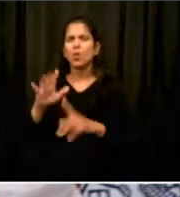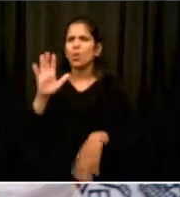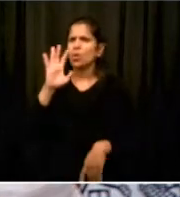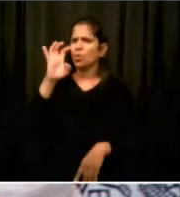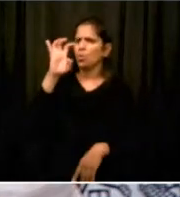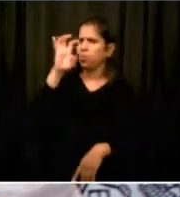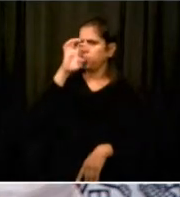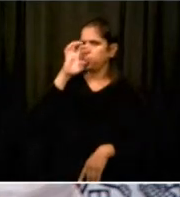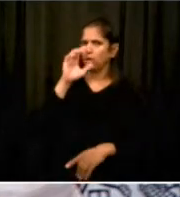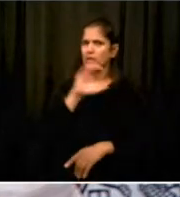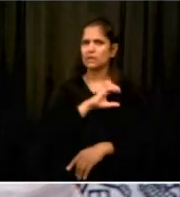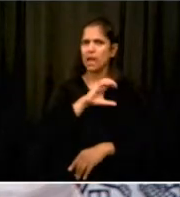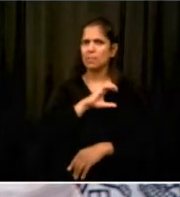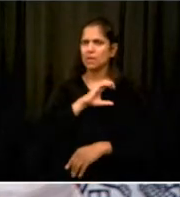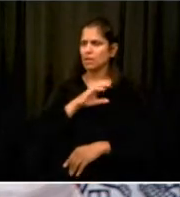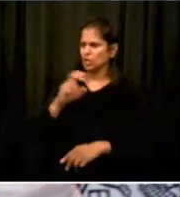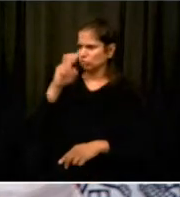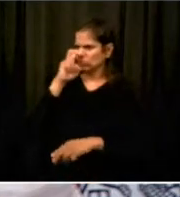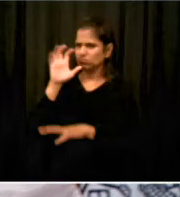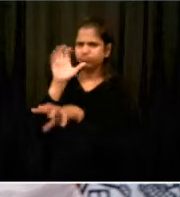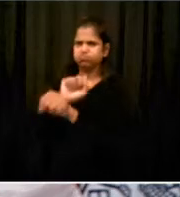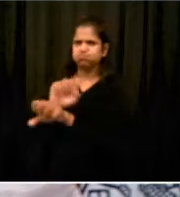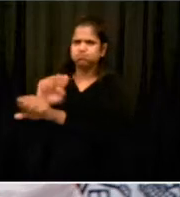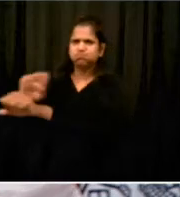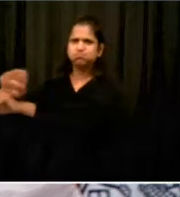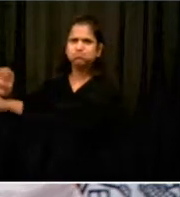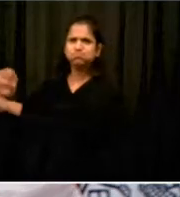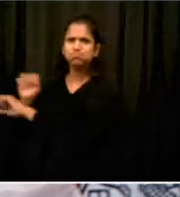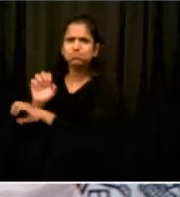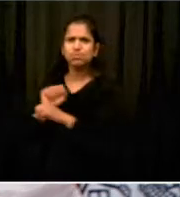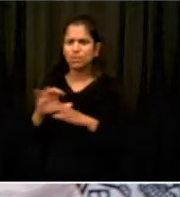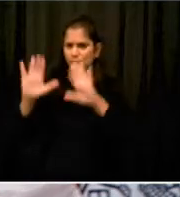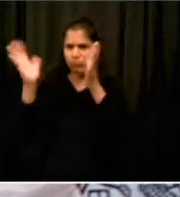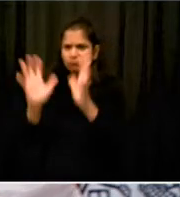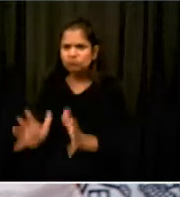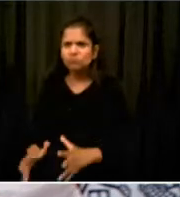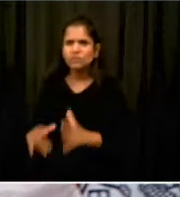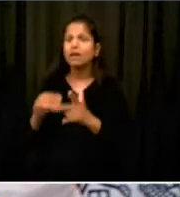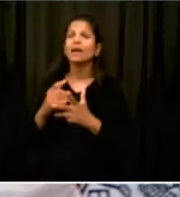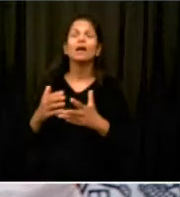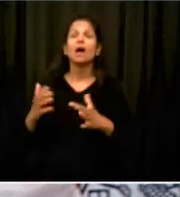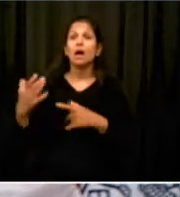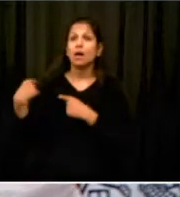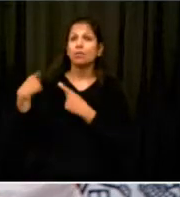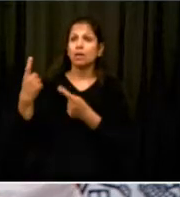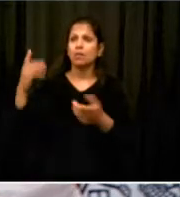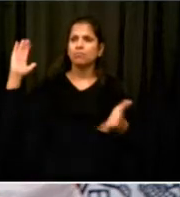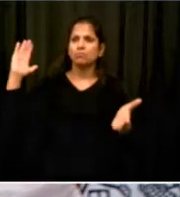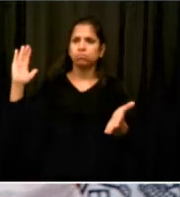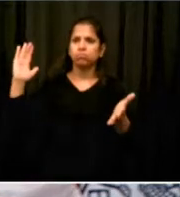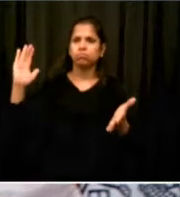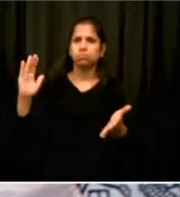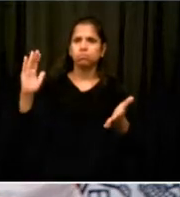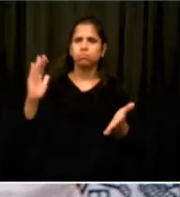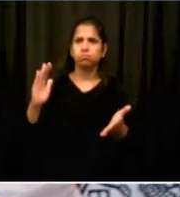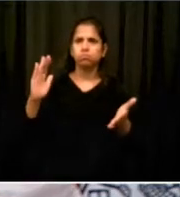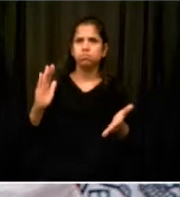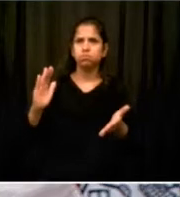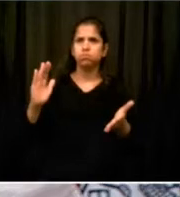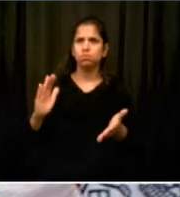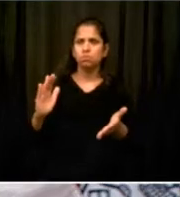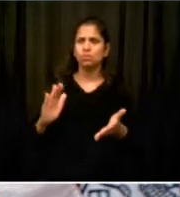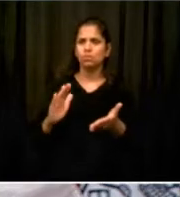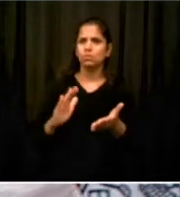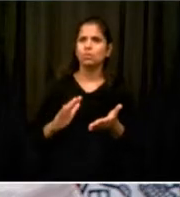strategy. We have deprogrammed all of that, I think in many ways very successfully, but there's more to do.